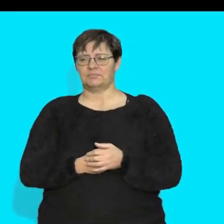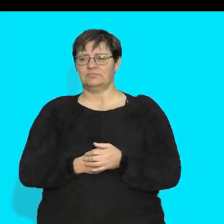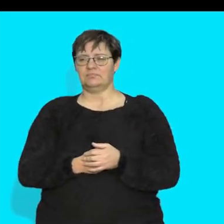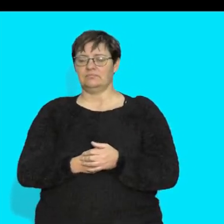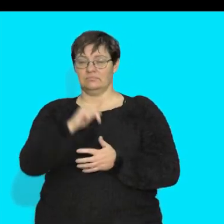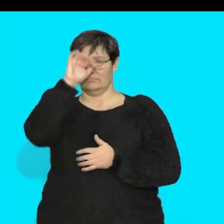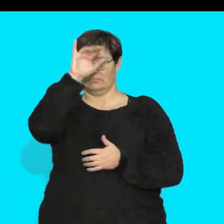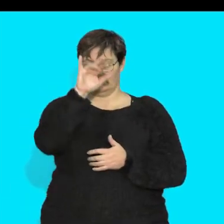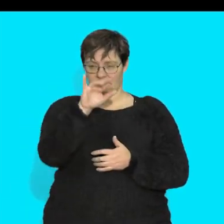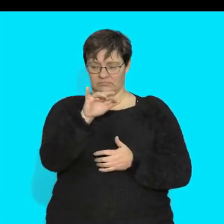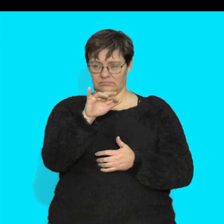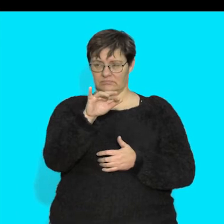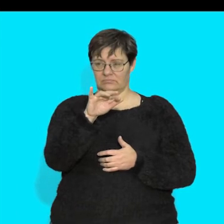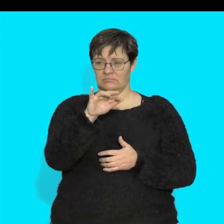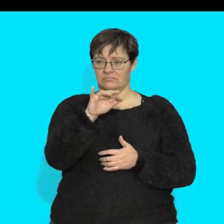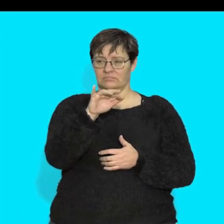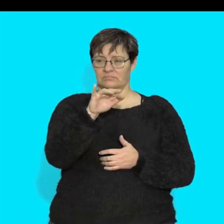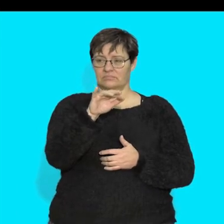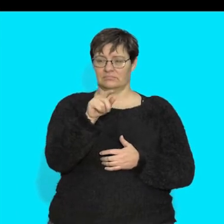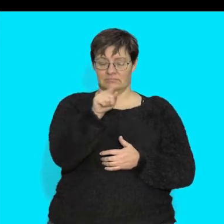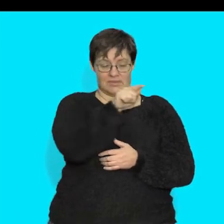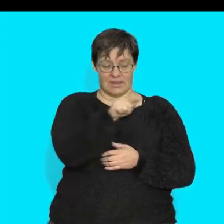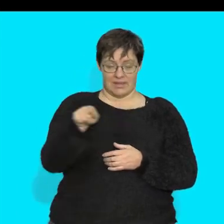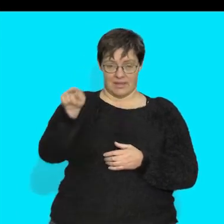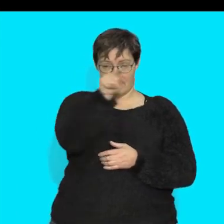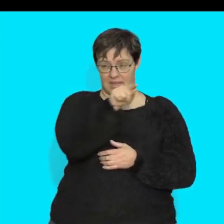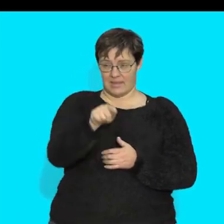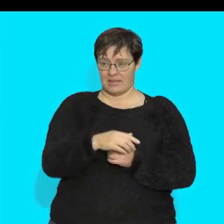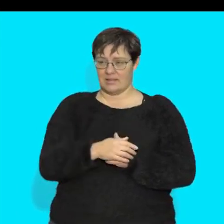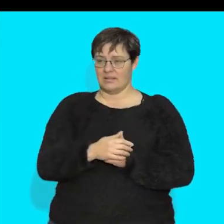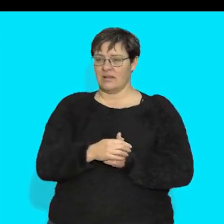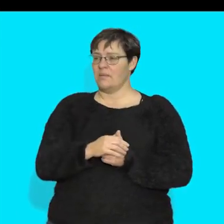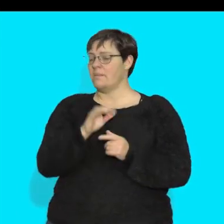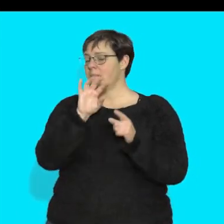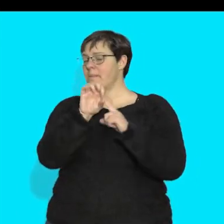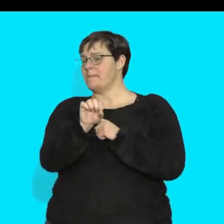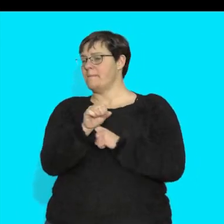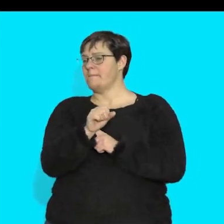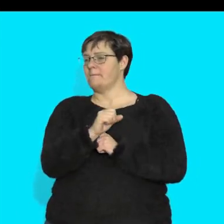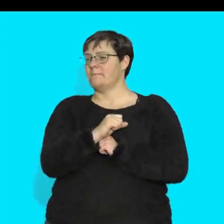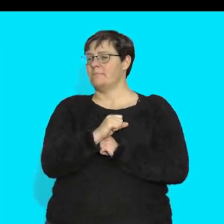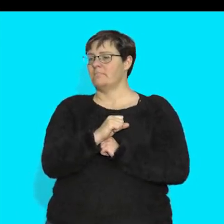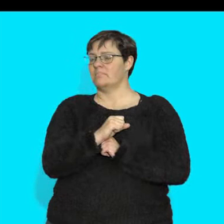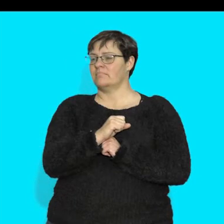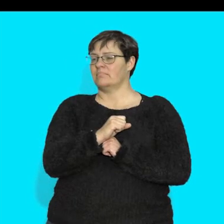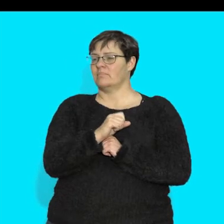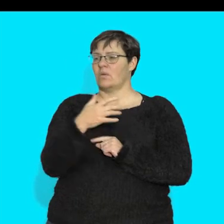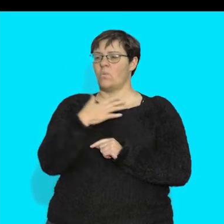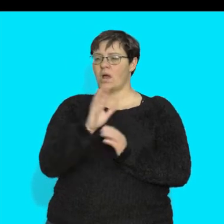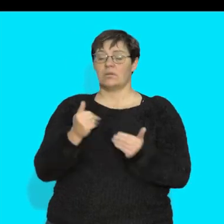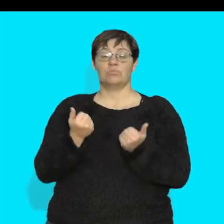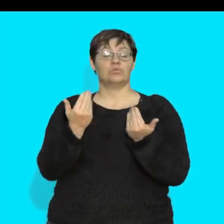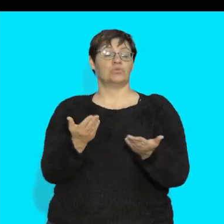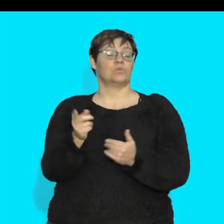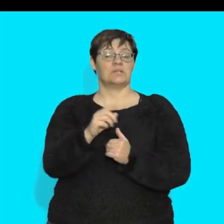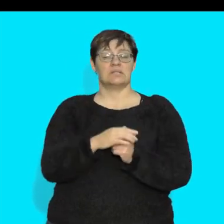agent. And if we go down to this point here, we recognize that we're wanting